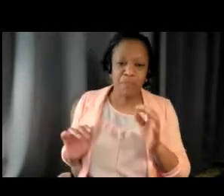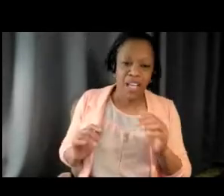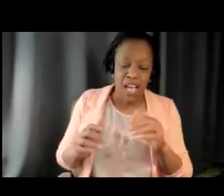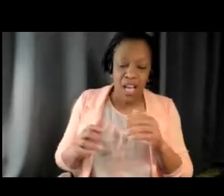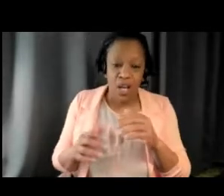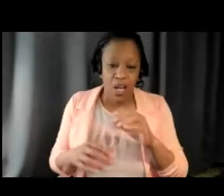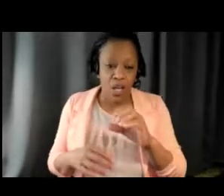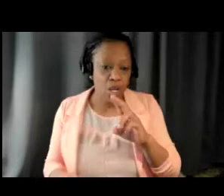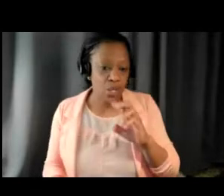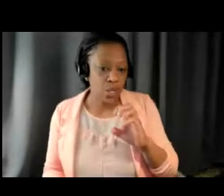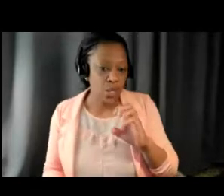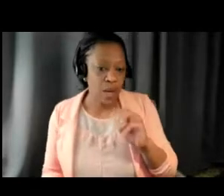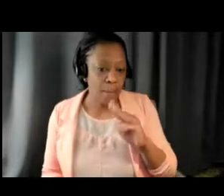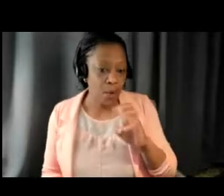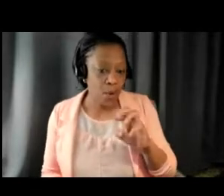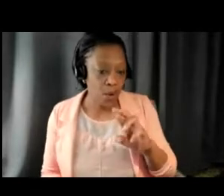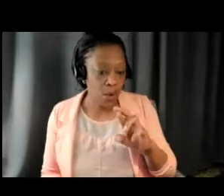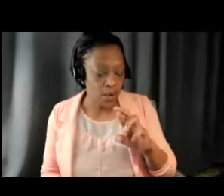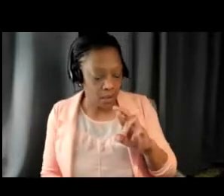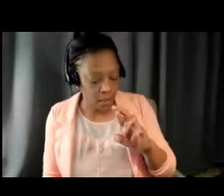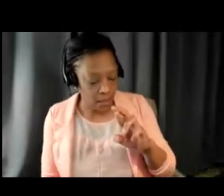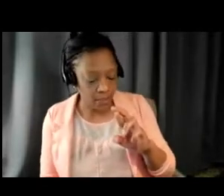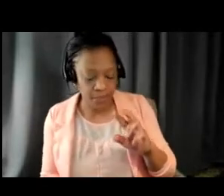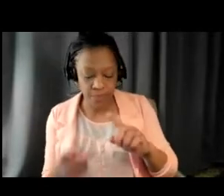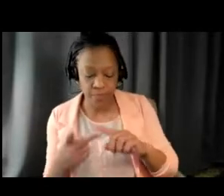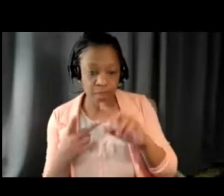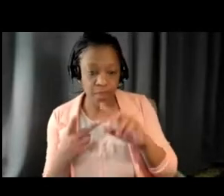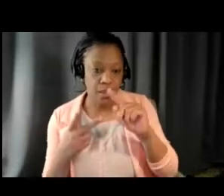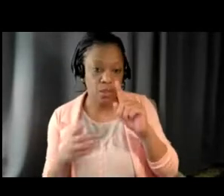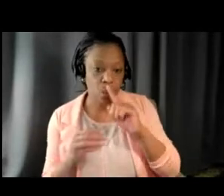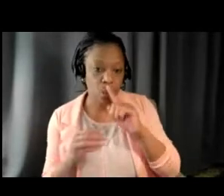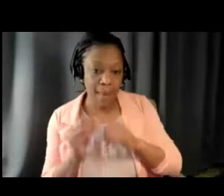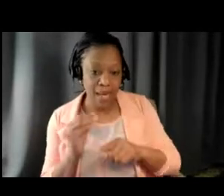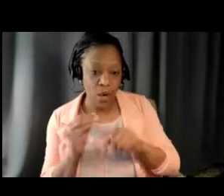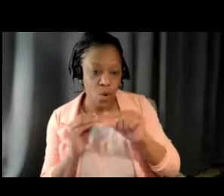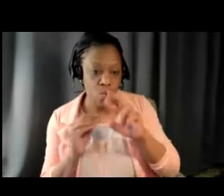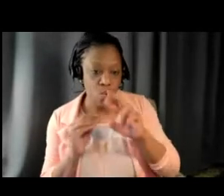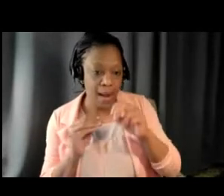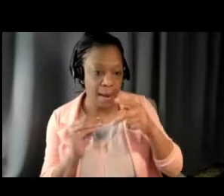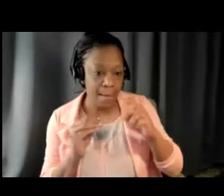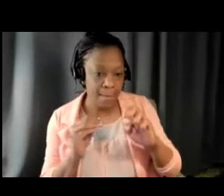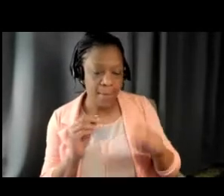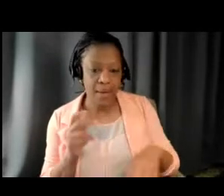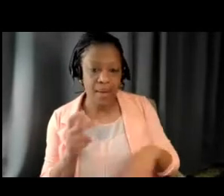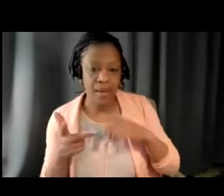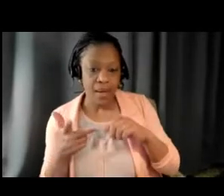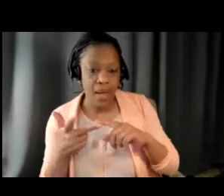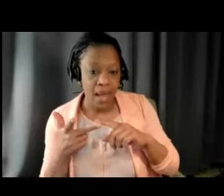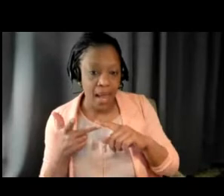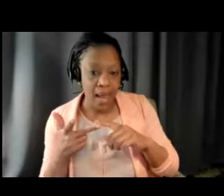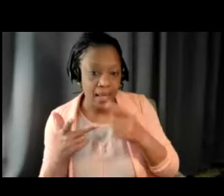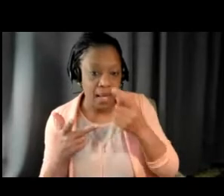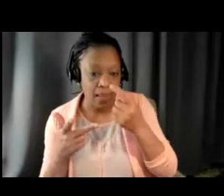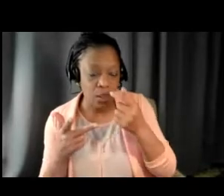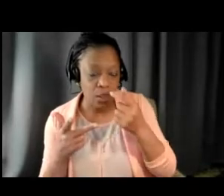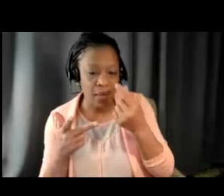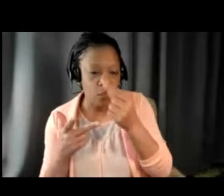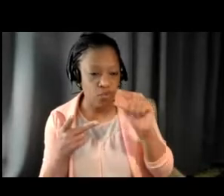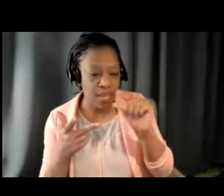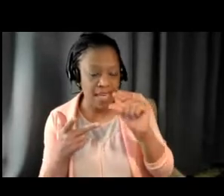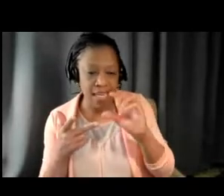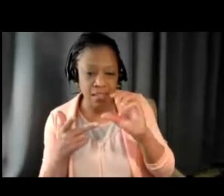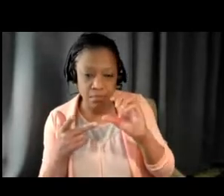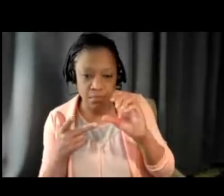cucumbers, grape tomatoes, and I put some green peppers in there just to give it a little bit of a kick. I put some of the olive